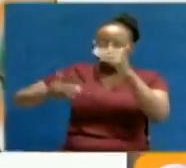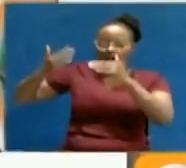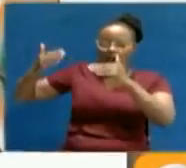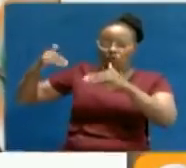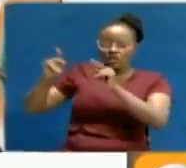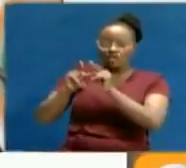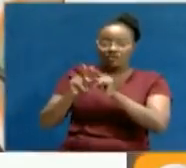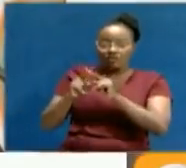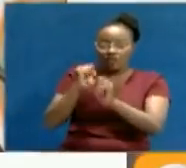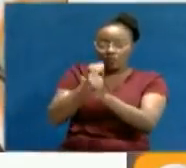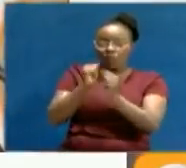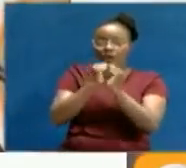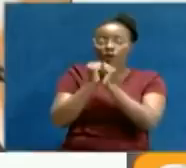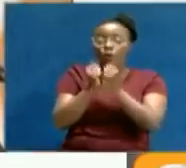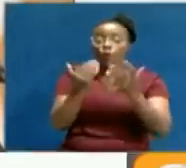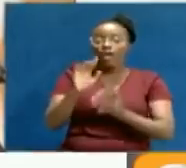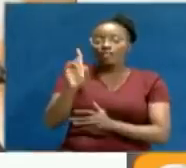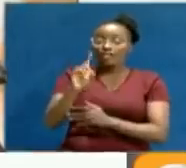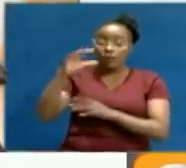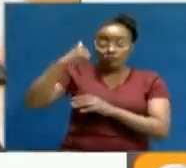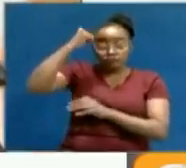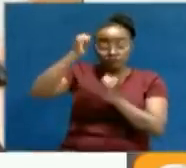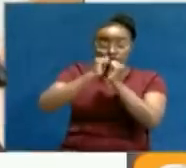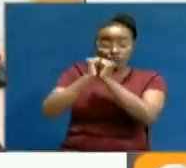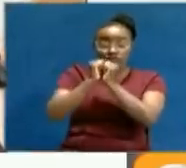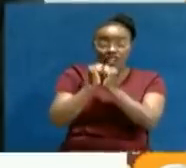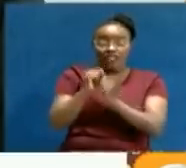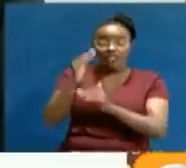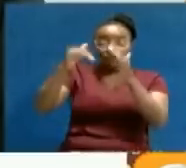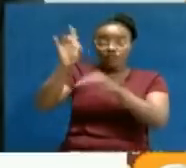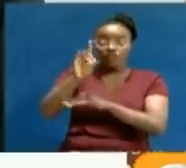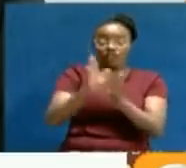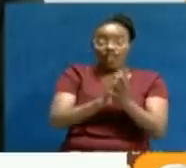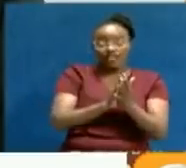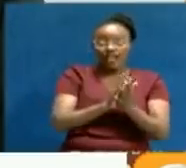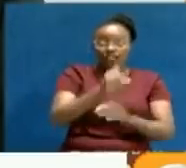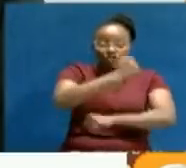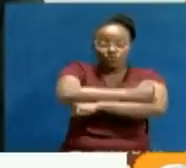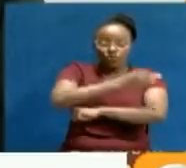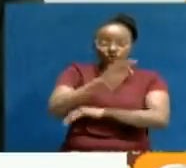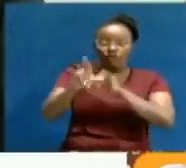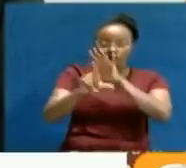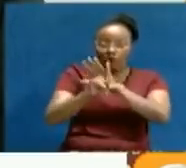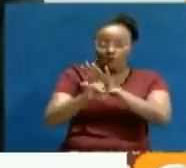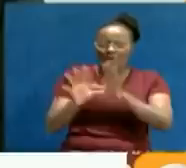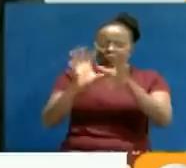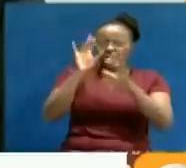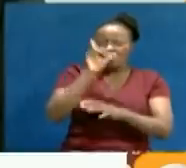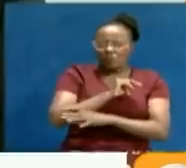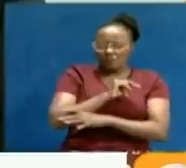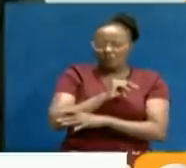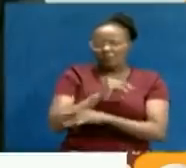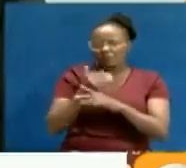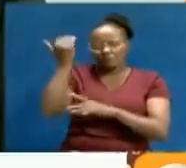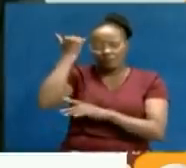their days as classmates at the University of Nairobi and the Kenya School of Law. I got to the judiciary before her. I escorted